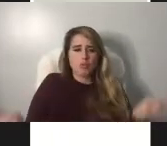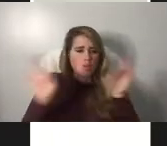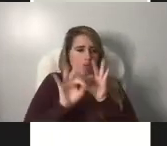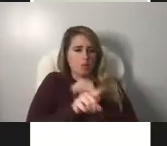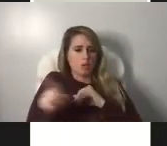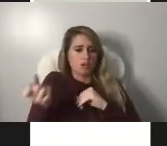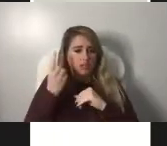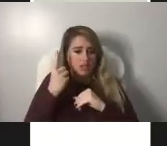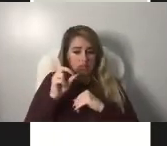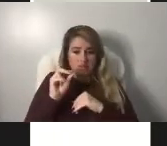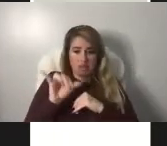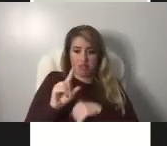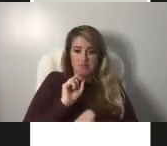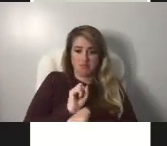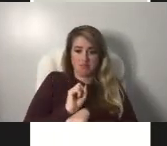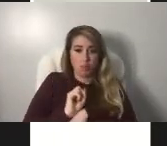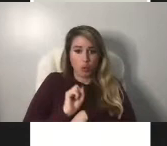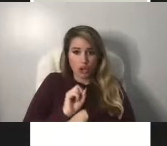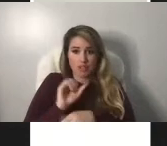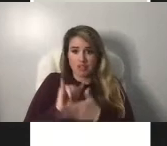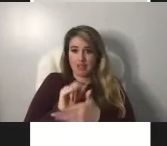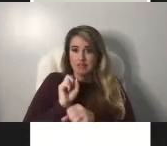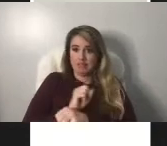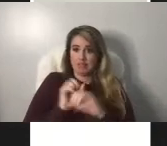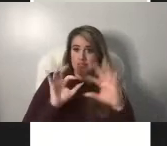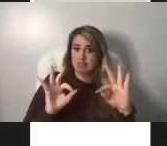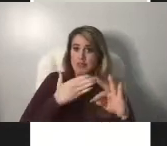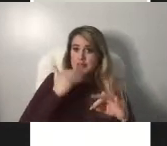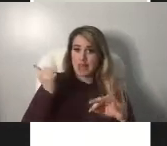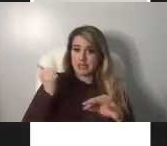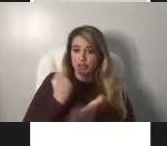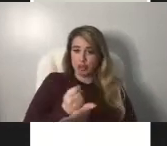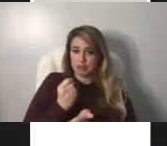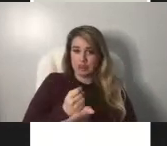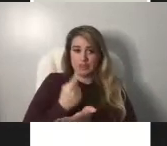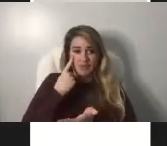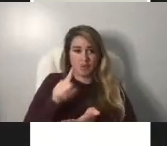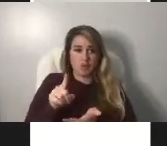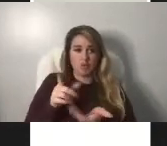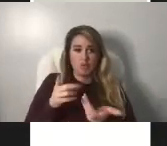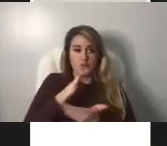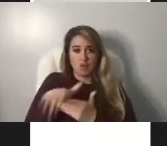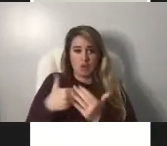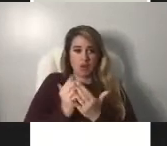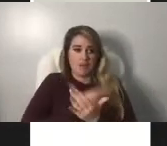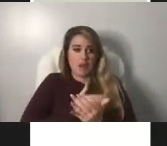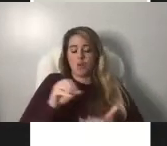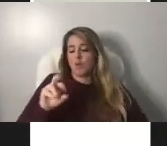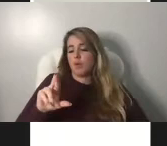these work, and are these the ideal treatment, or can they be the ideal treatment for all of our orthopedic